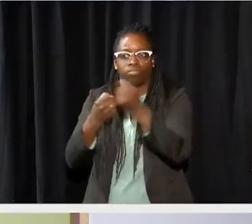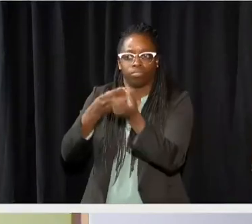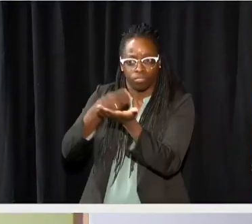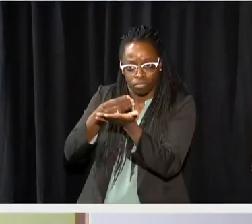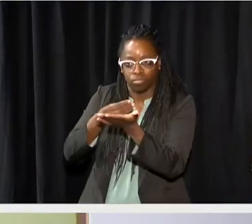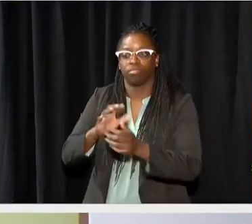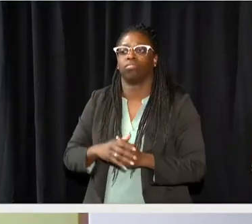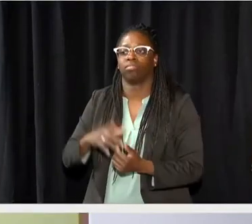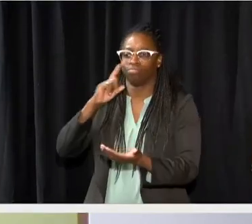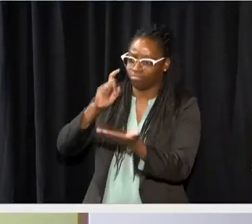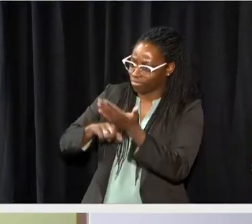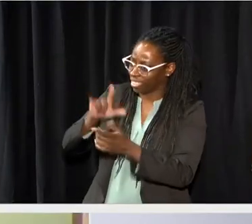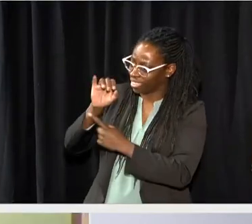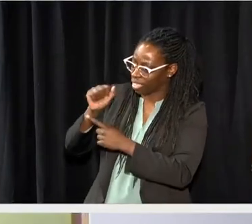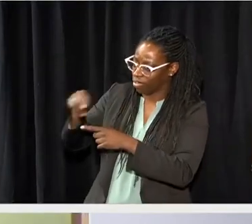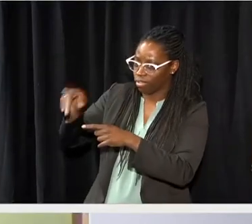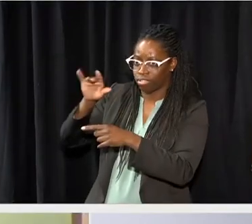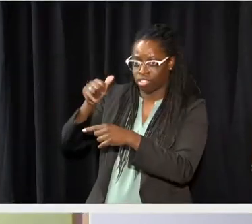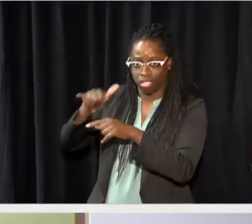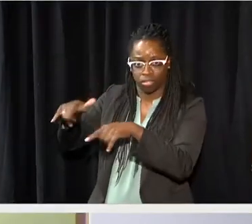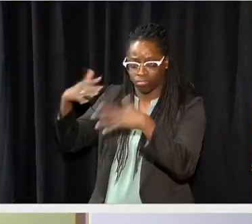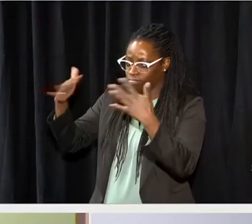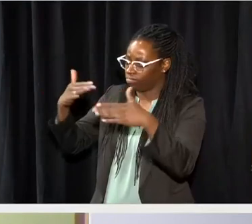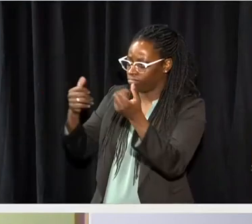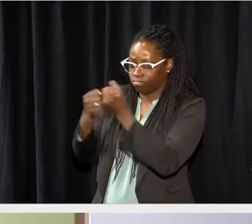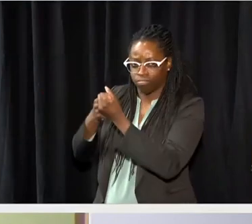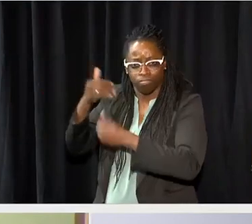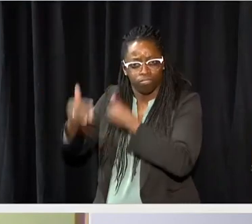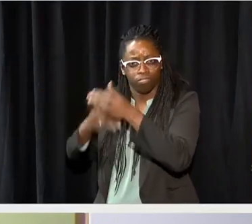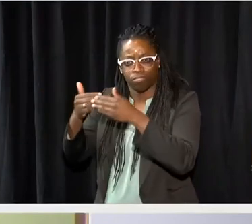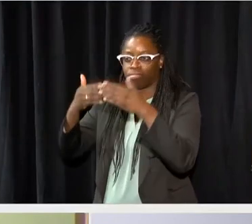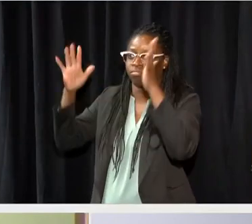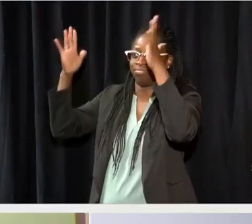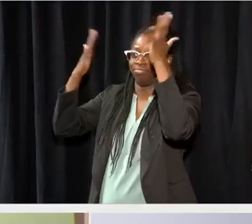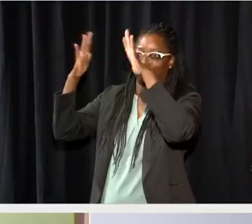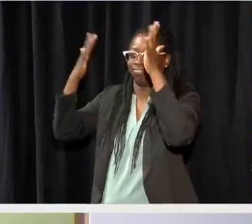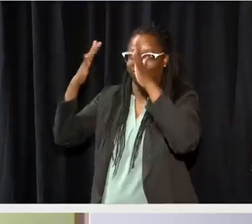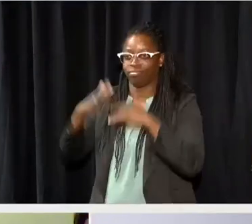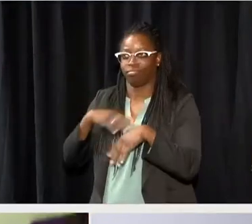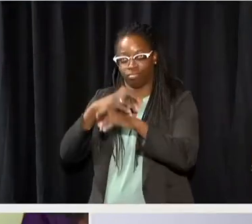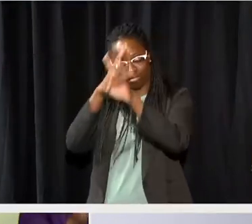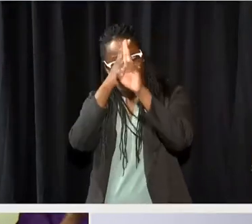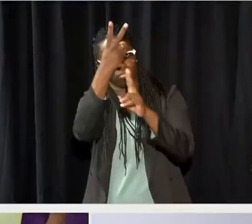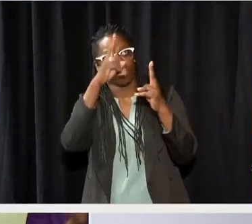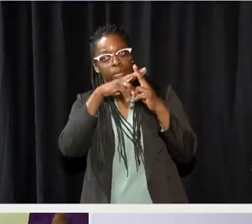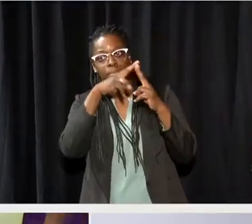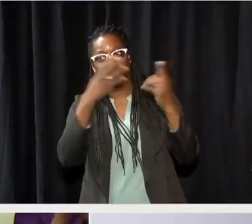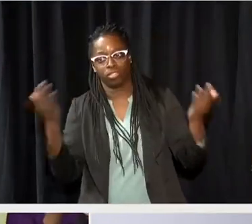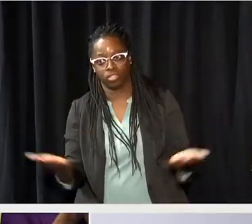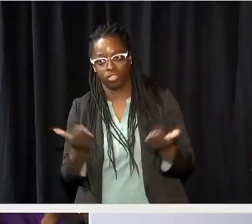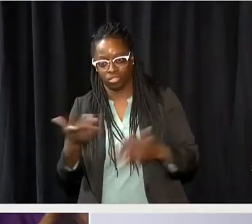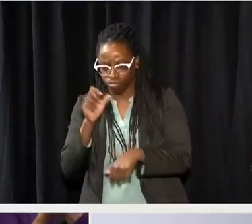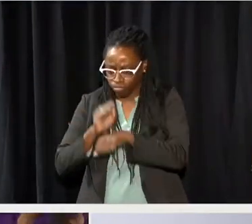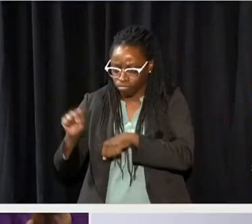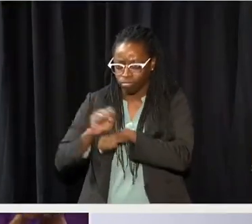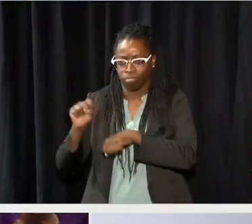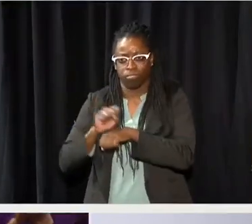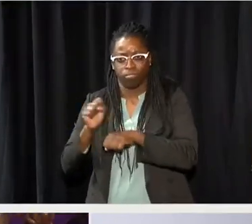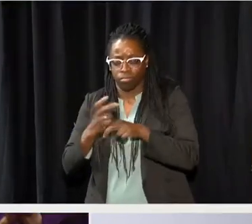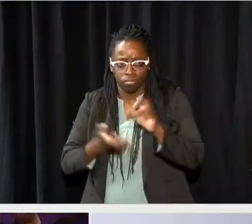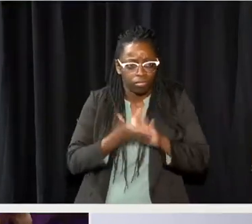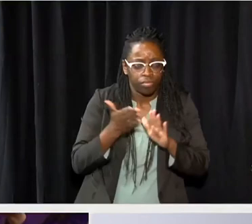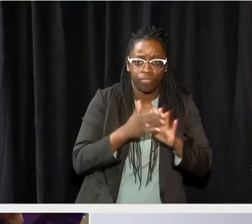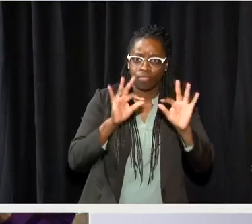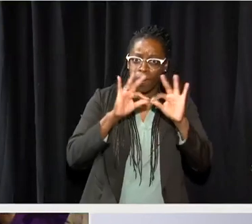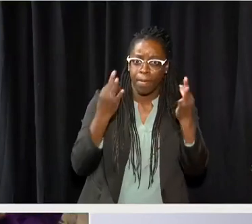do. And thank you to all of those folks who work so hard to put food on our